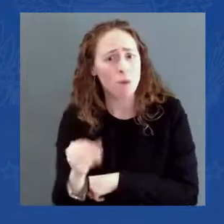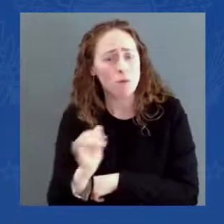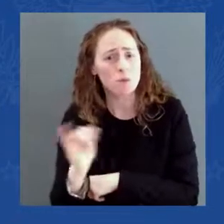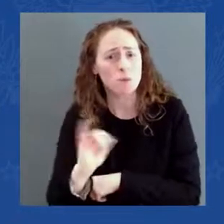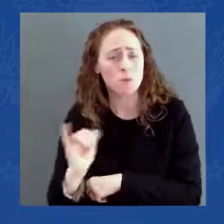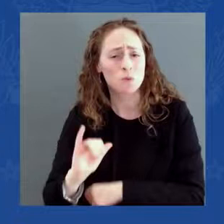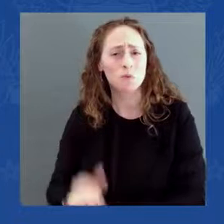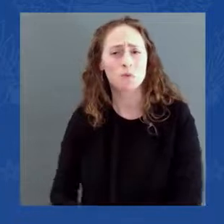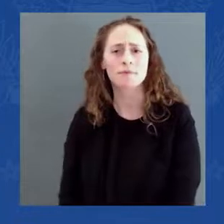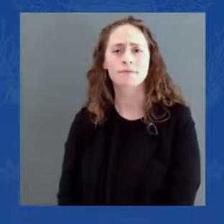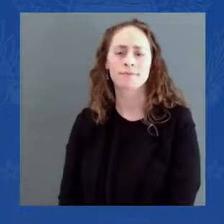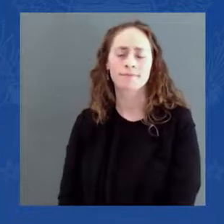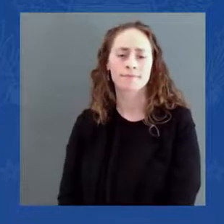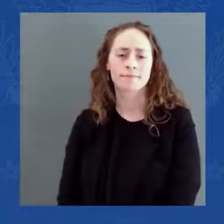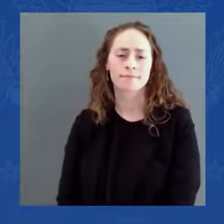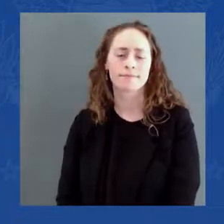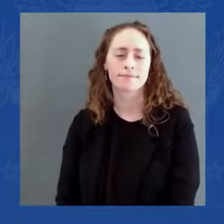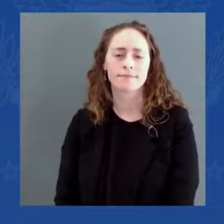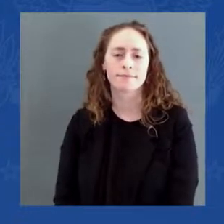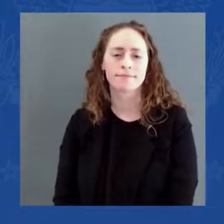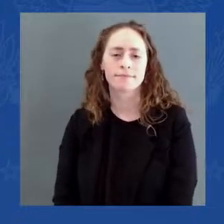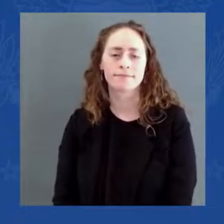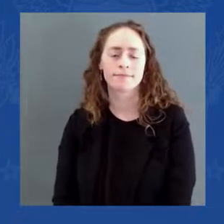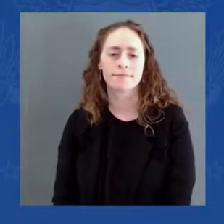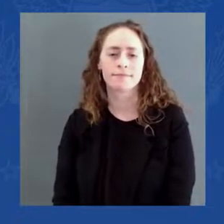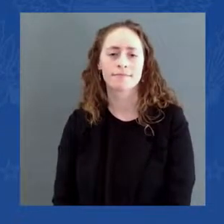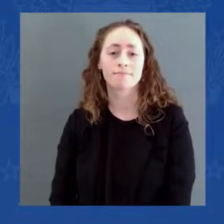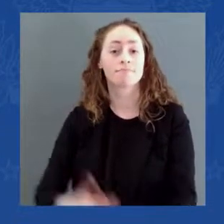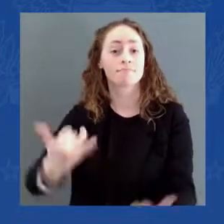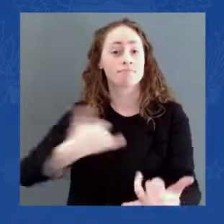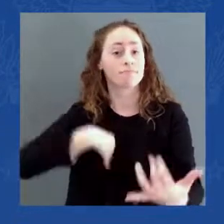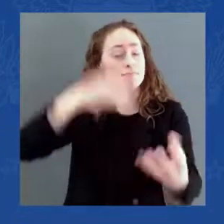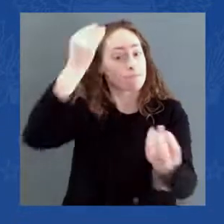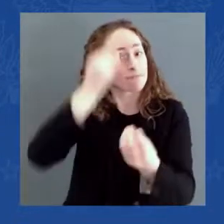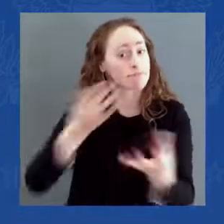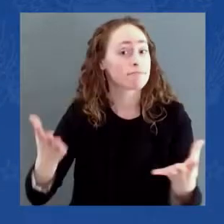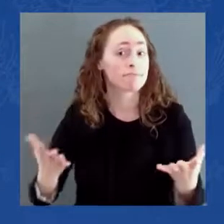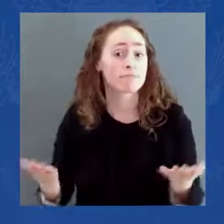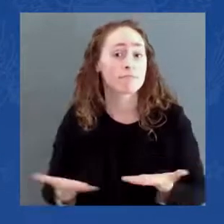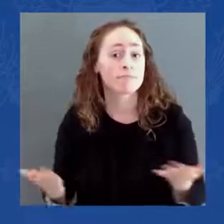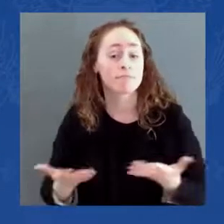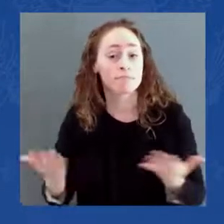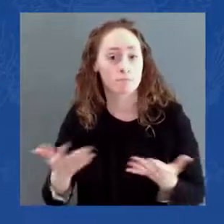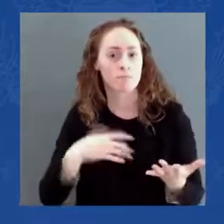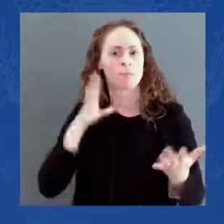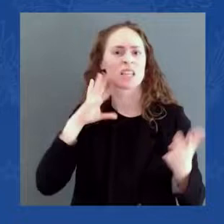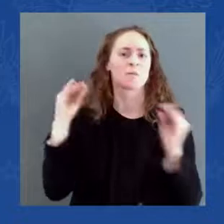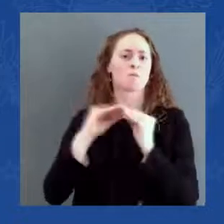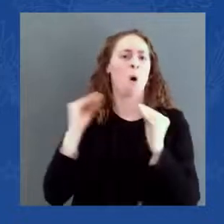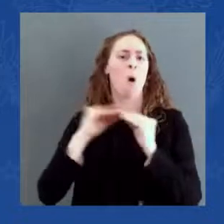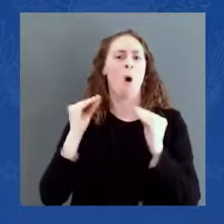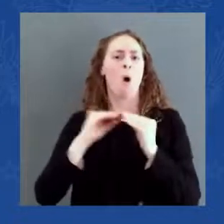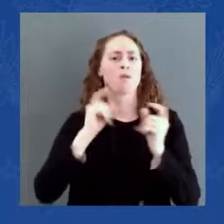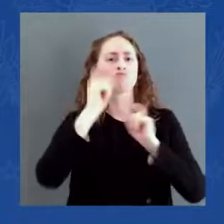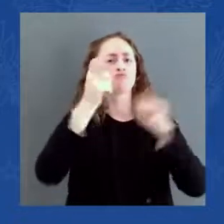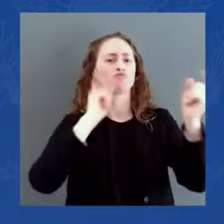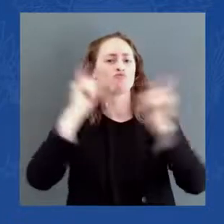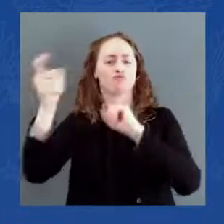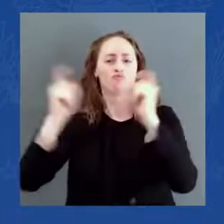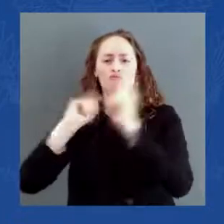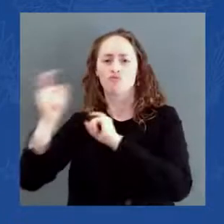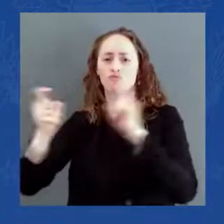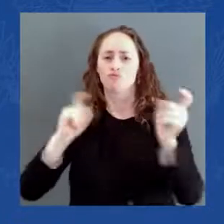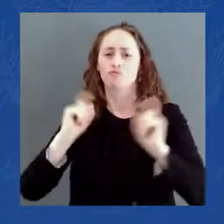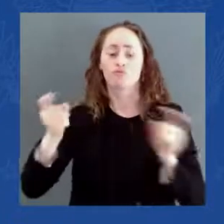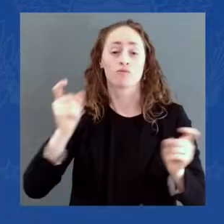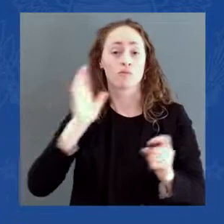it, pledging to deliver 200 million more doses within the next 100 days, on our way to